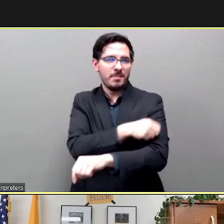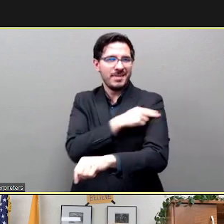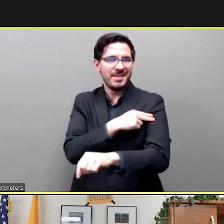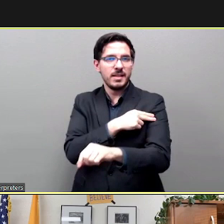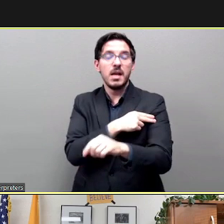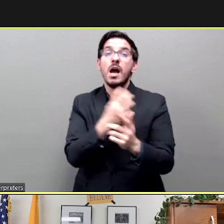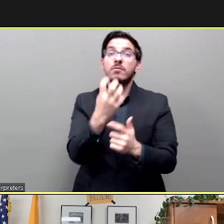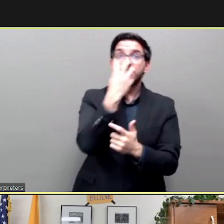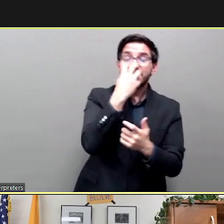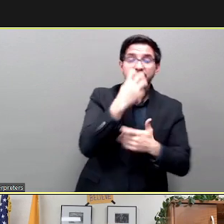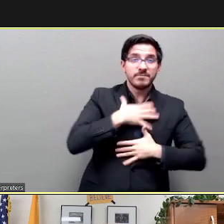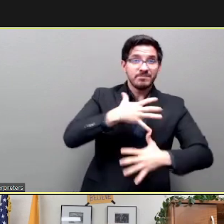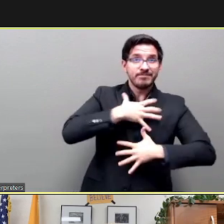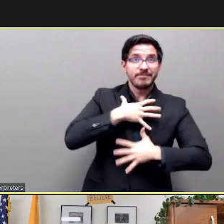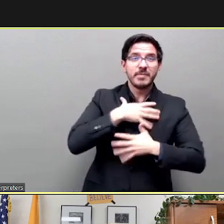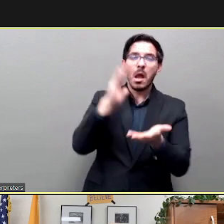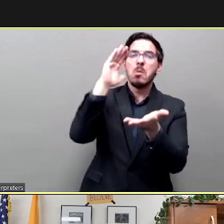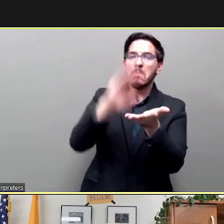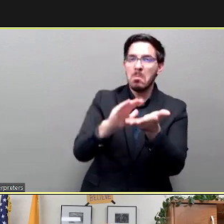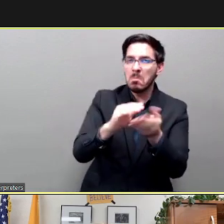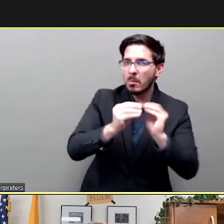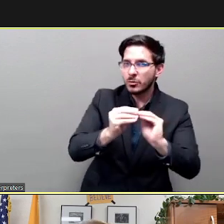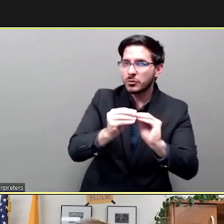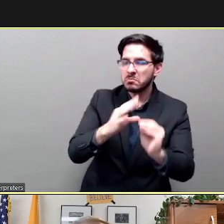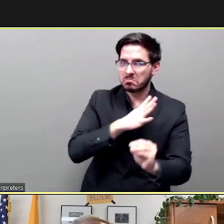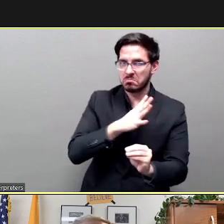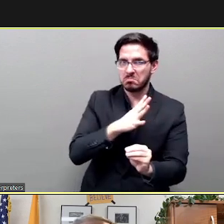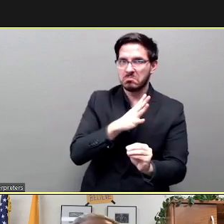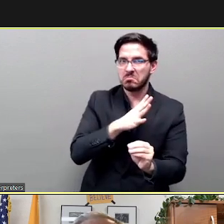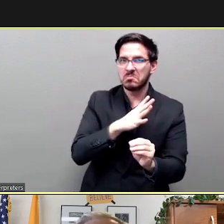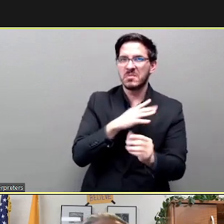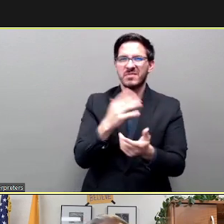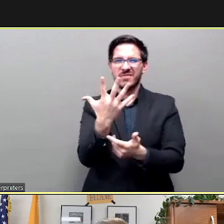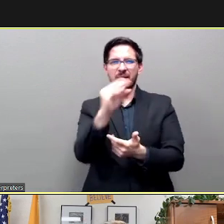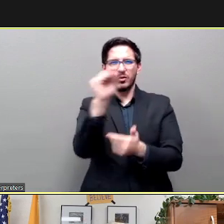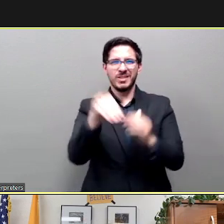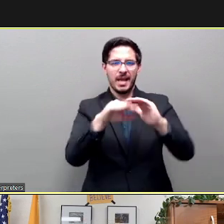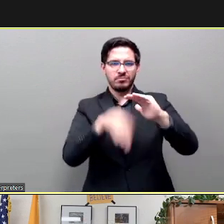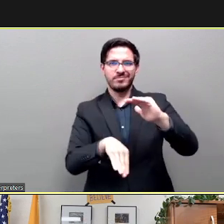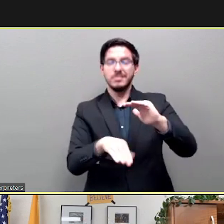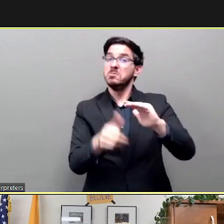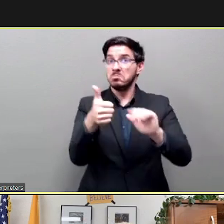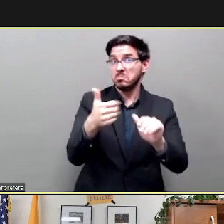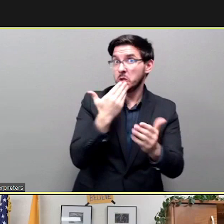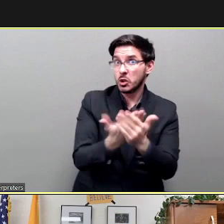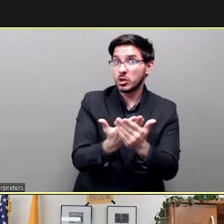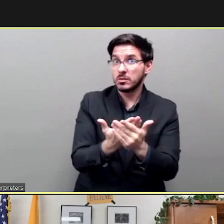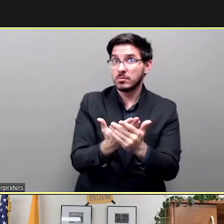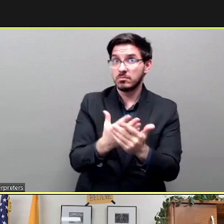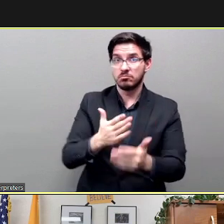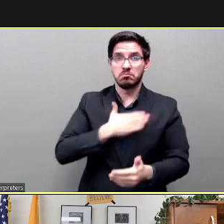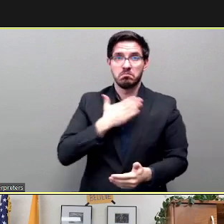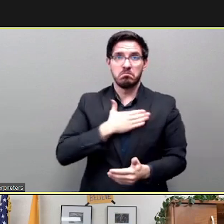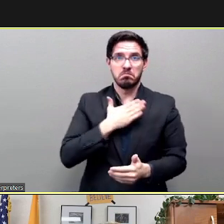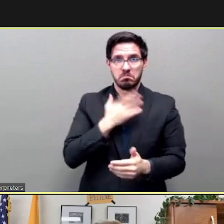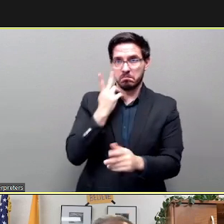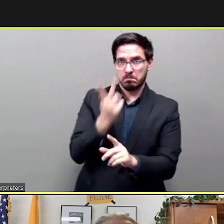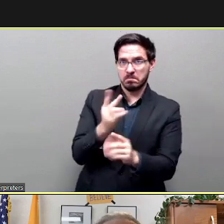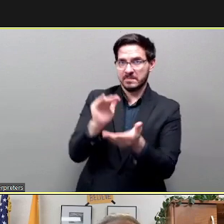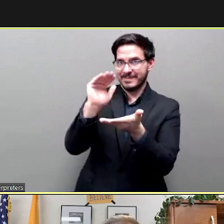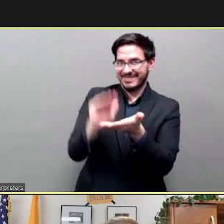and but you know, it's less than 5%, which is good. I think we think that these current